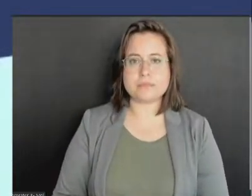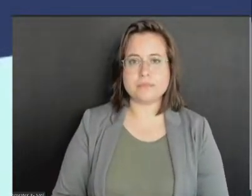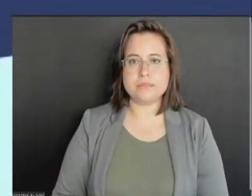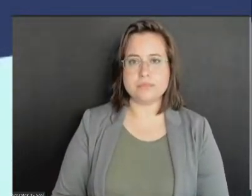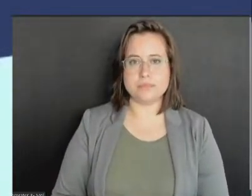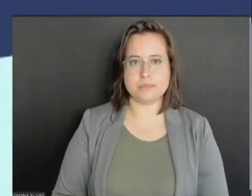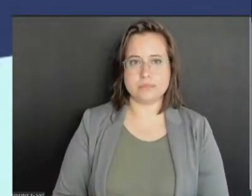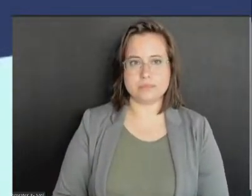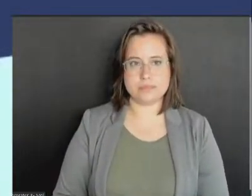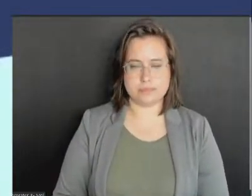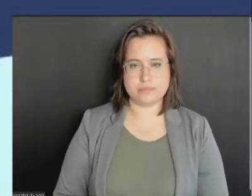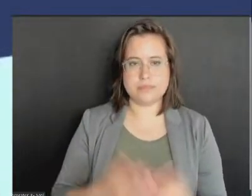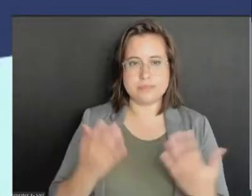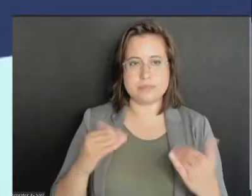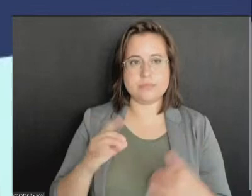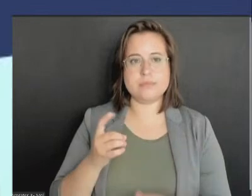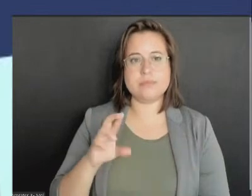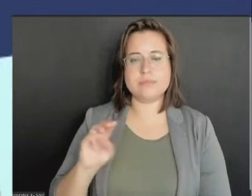Dr. Martinez, please.